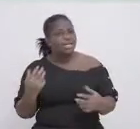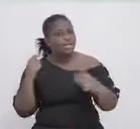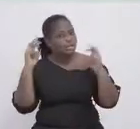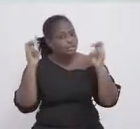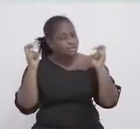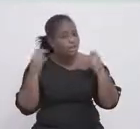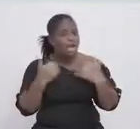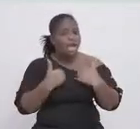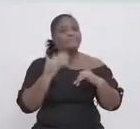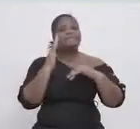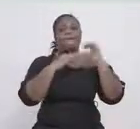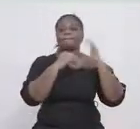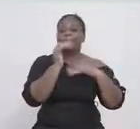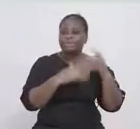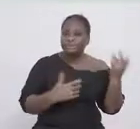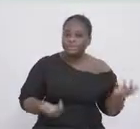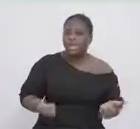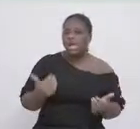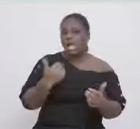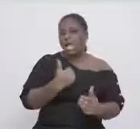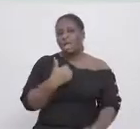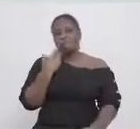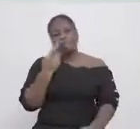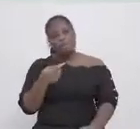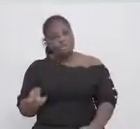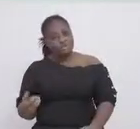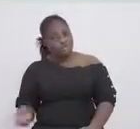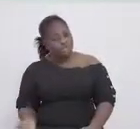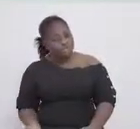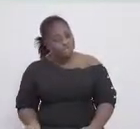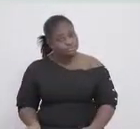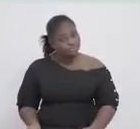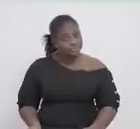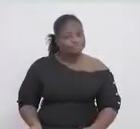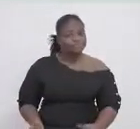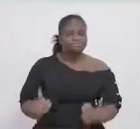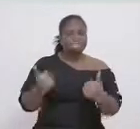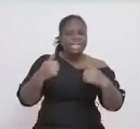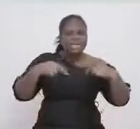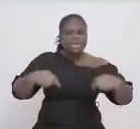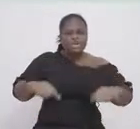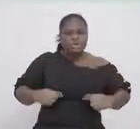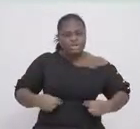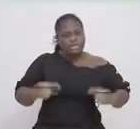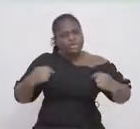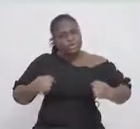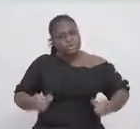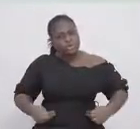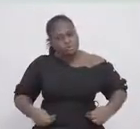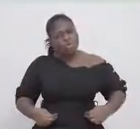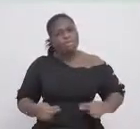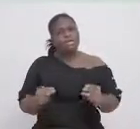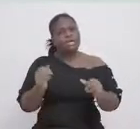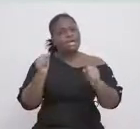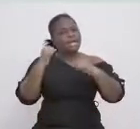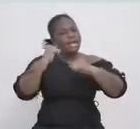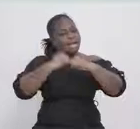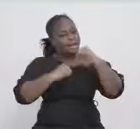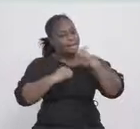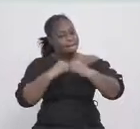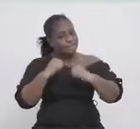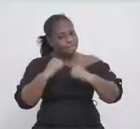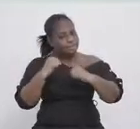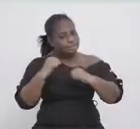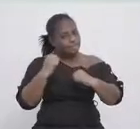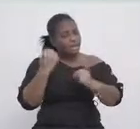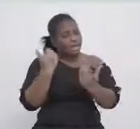have infrastructure, we have the cost once again. We also have to build the human capital. So I know there are several initiatives, like